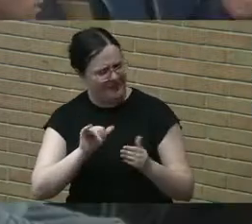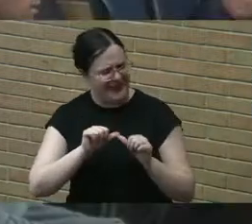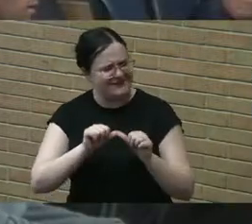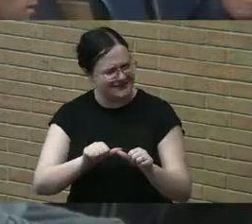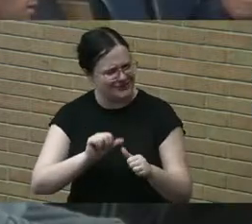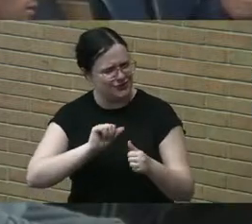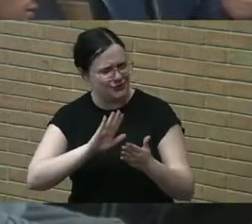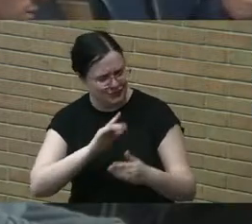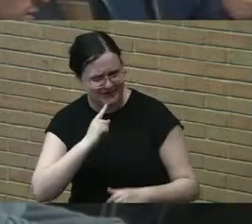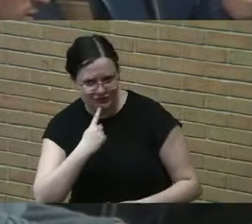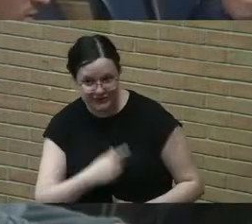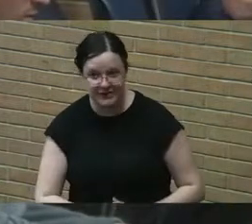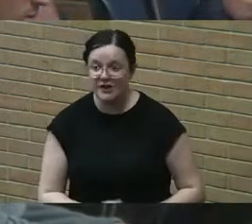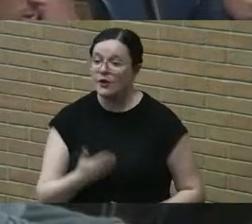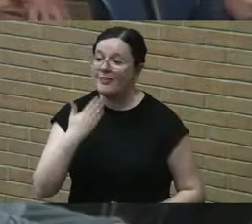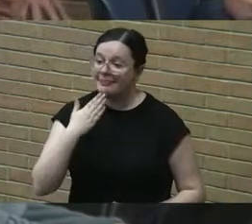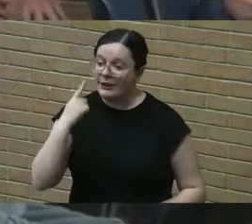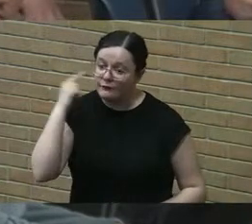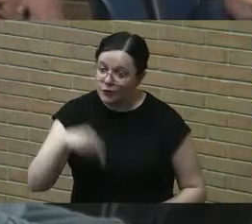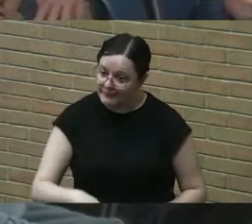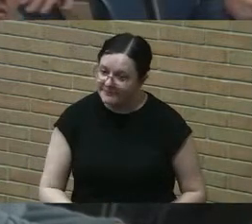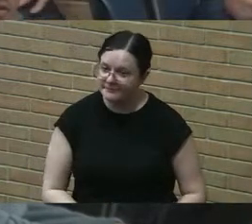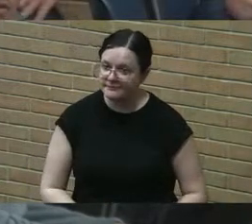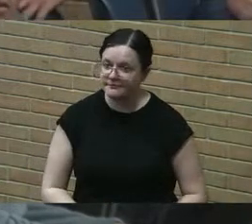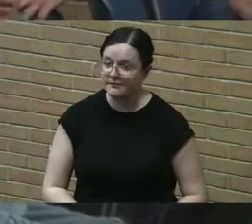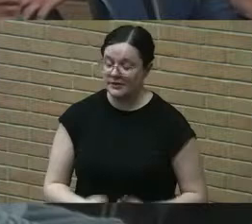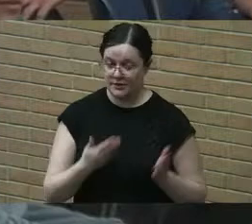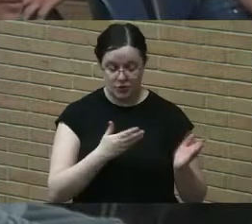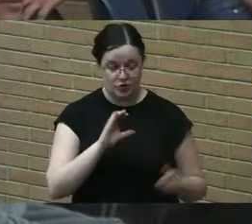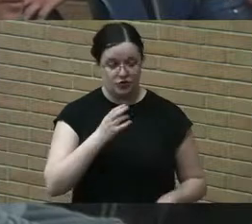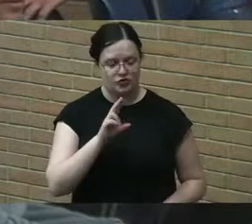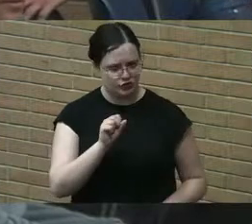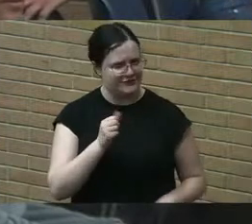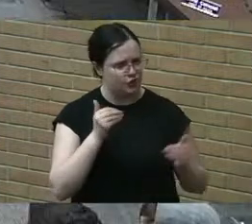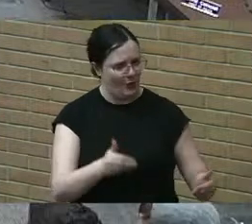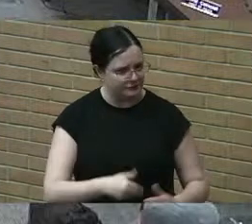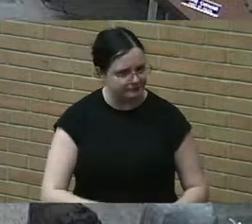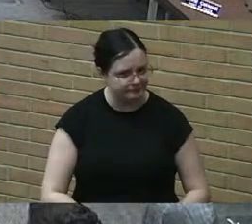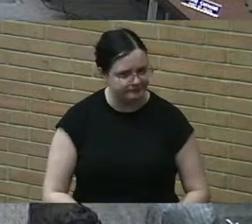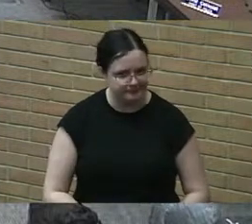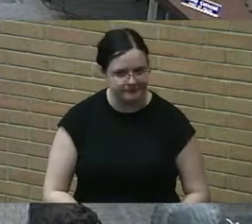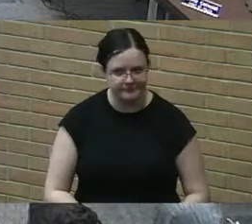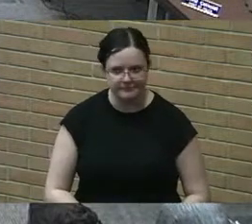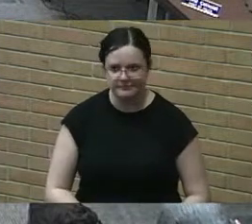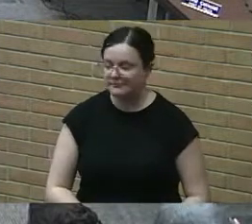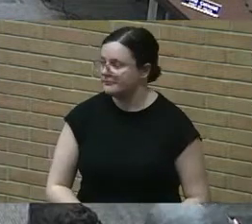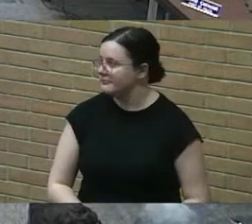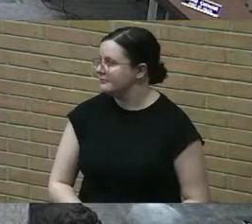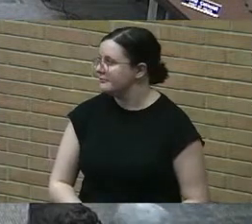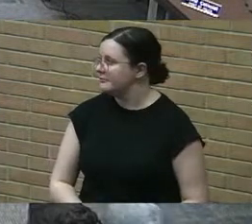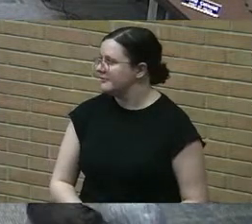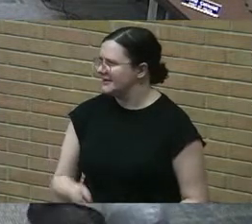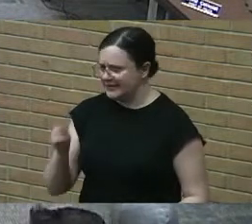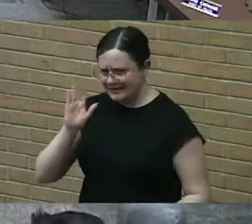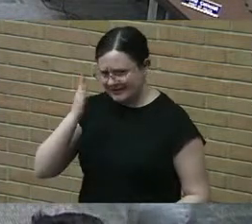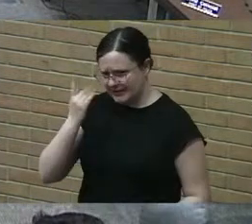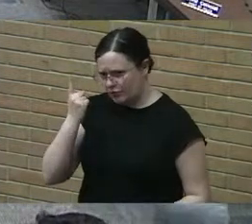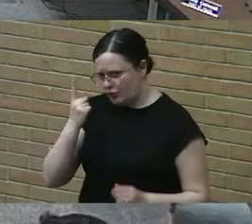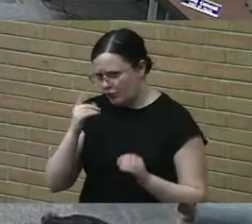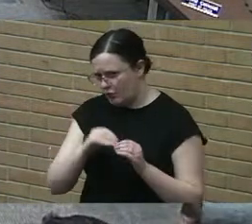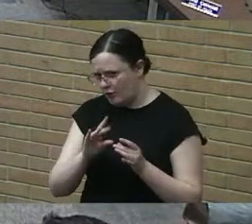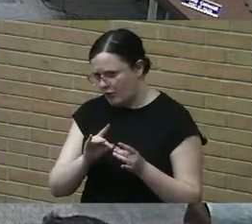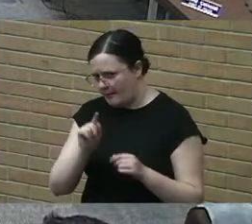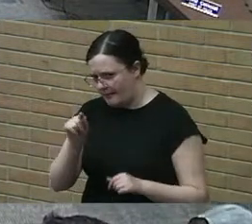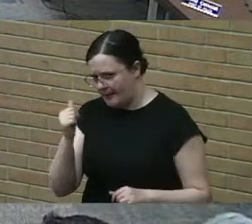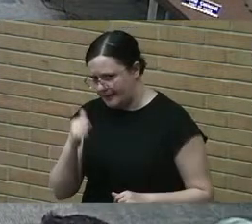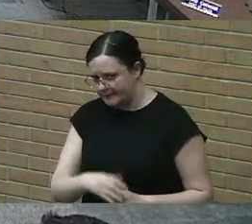Footerman, for being here. Chris, go ahead. You had one more comment back, Bill.